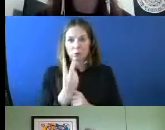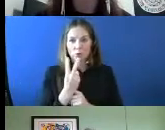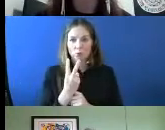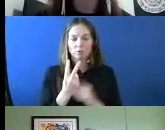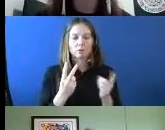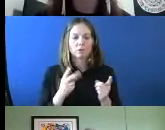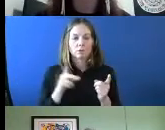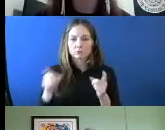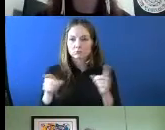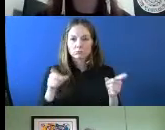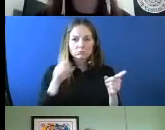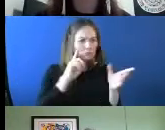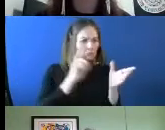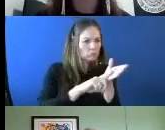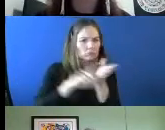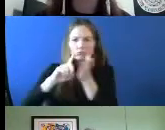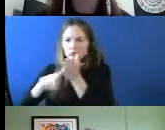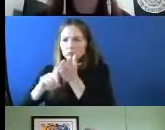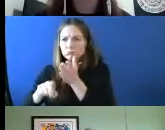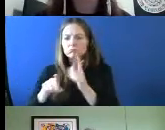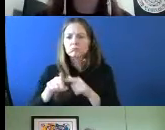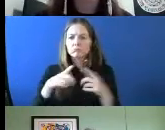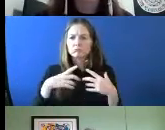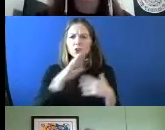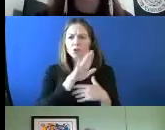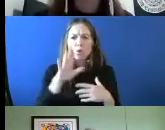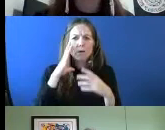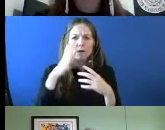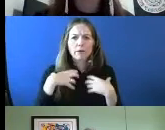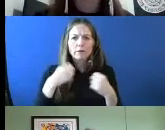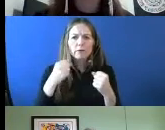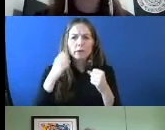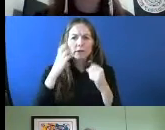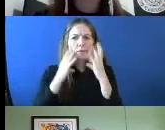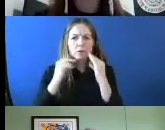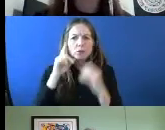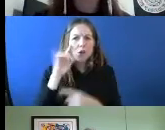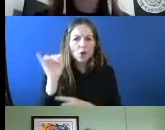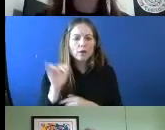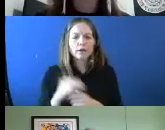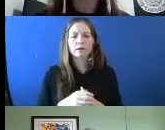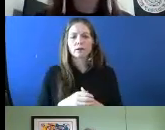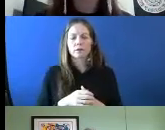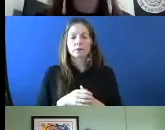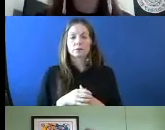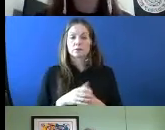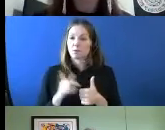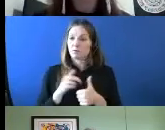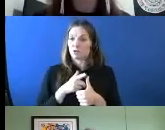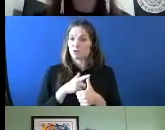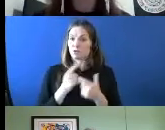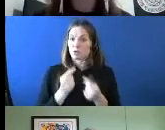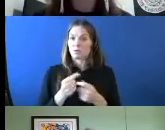experiences of Indigenous peoples were around Vancouver. And so our first step was we invited Elder